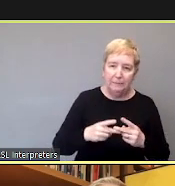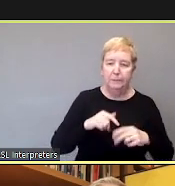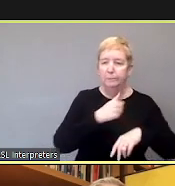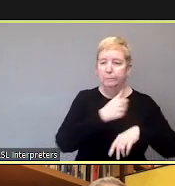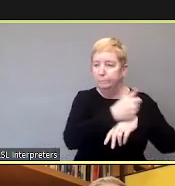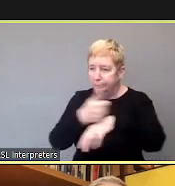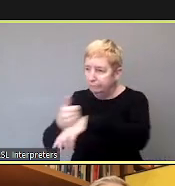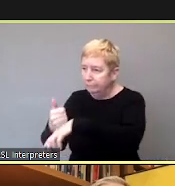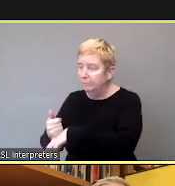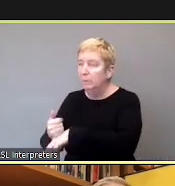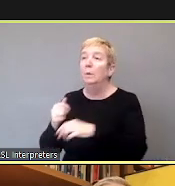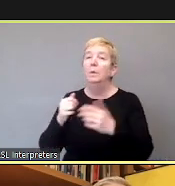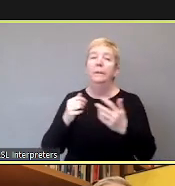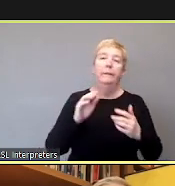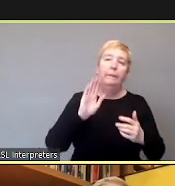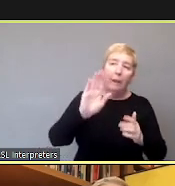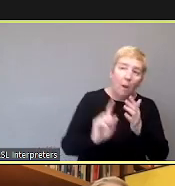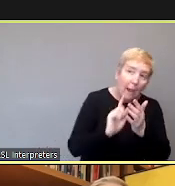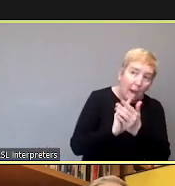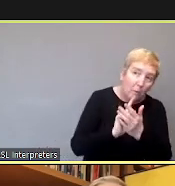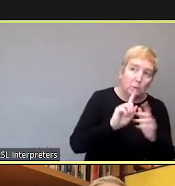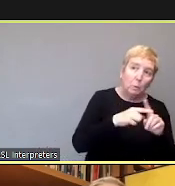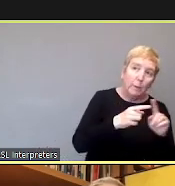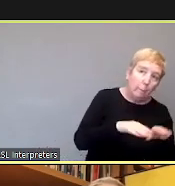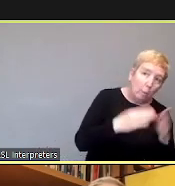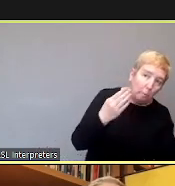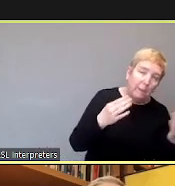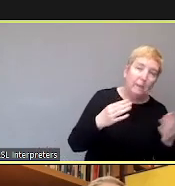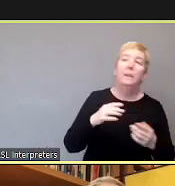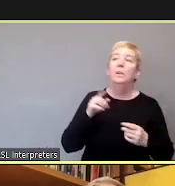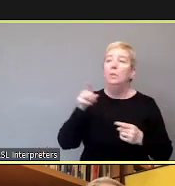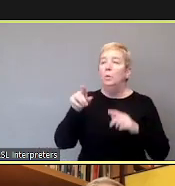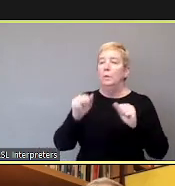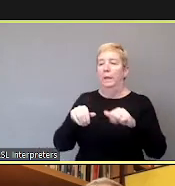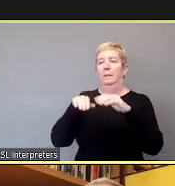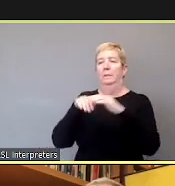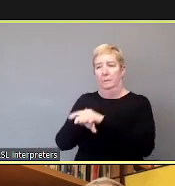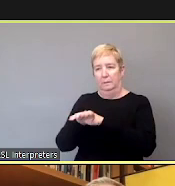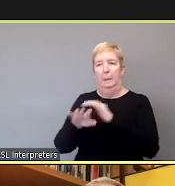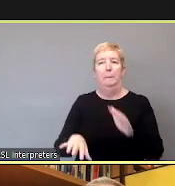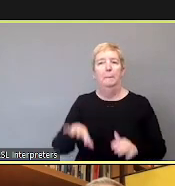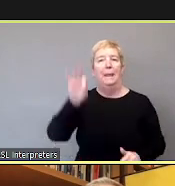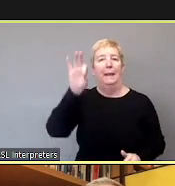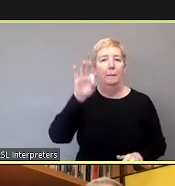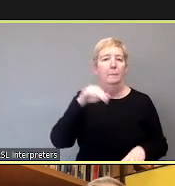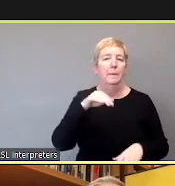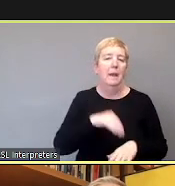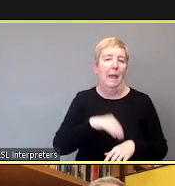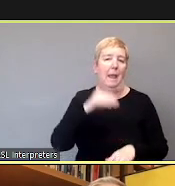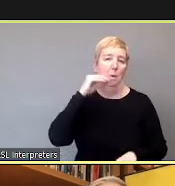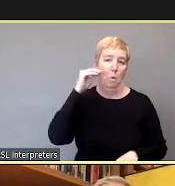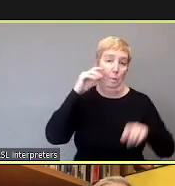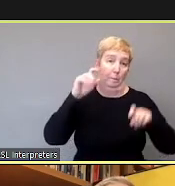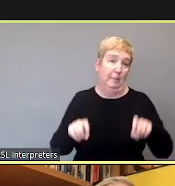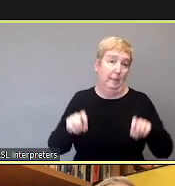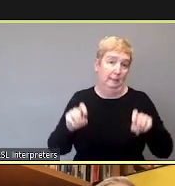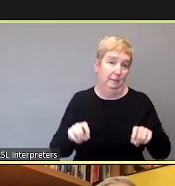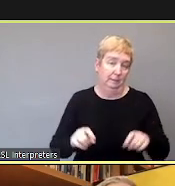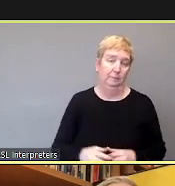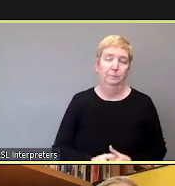hours that you can pick up home test kits. And so you can see we picked